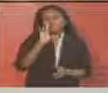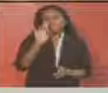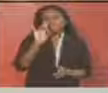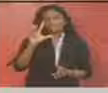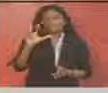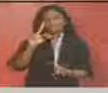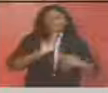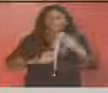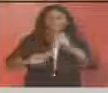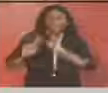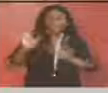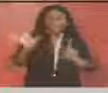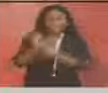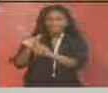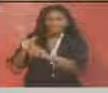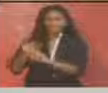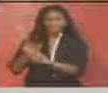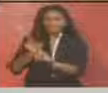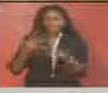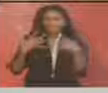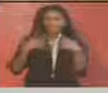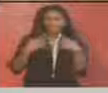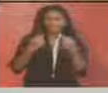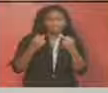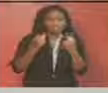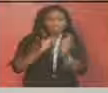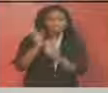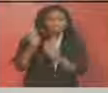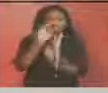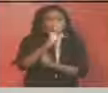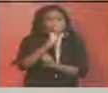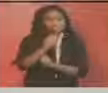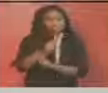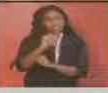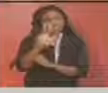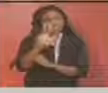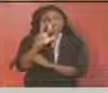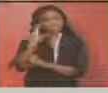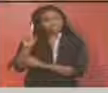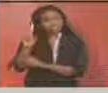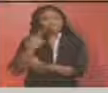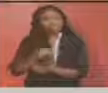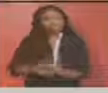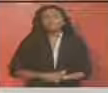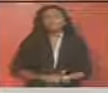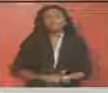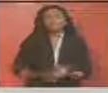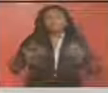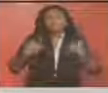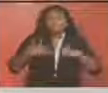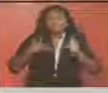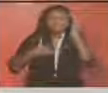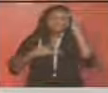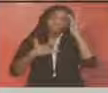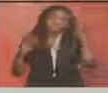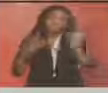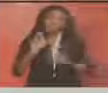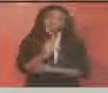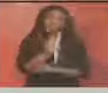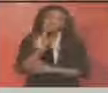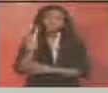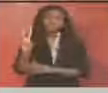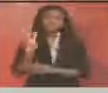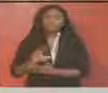7,783, with a total number of recovered persons being 7,531. Active cases now stand at